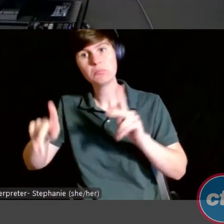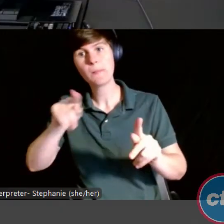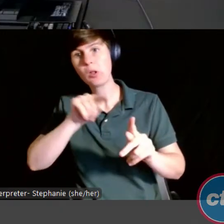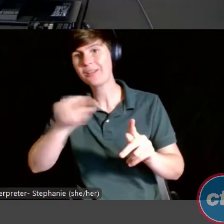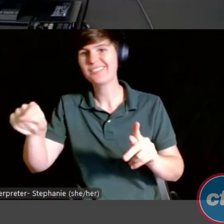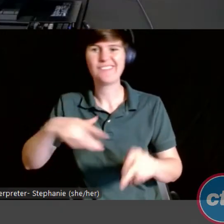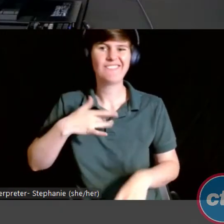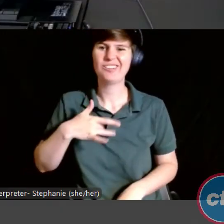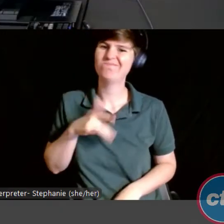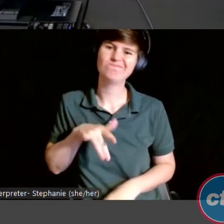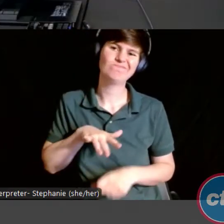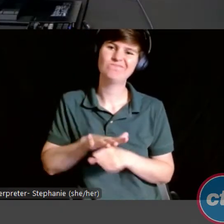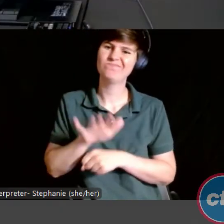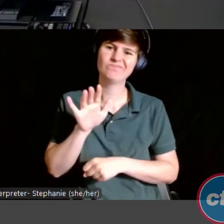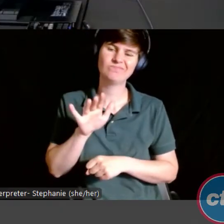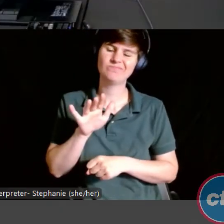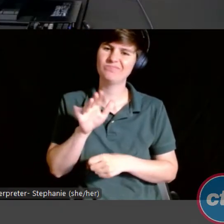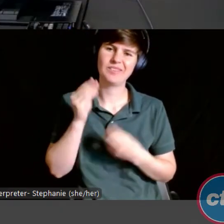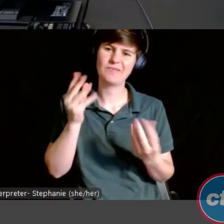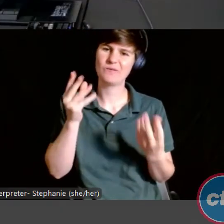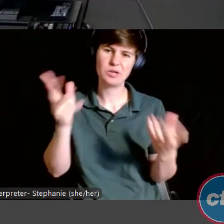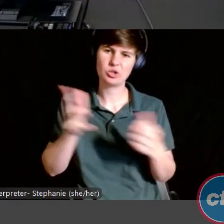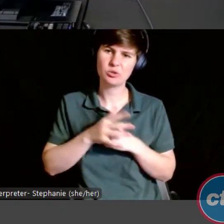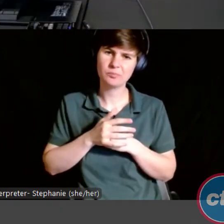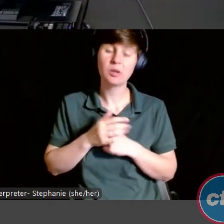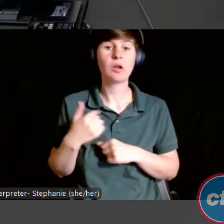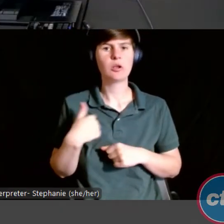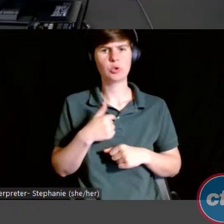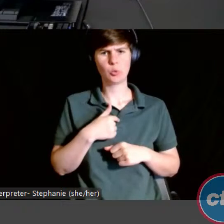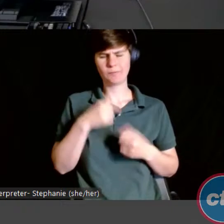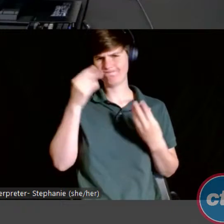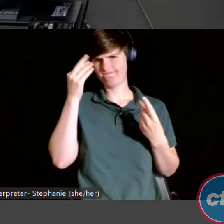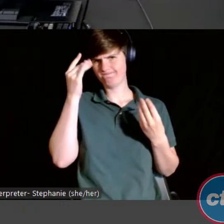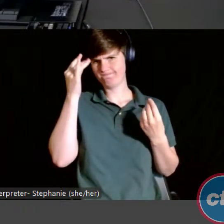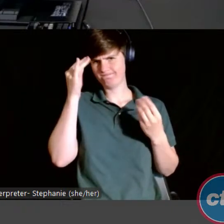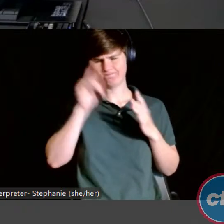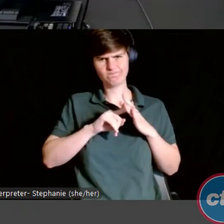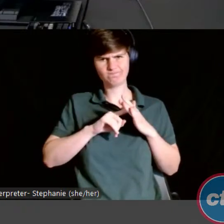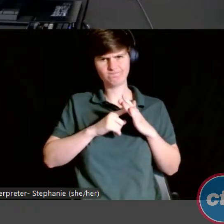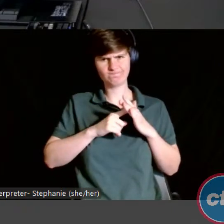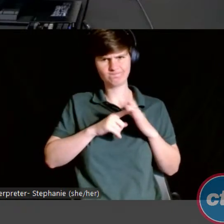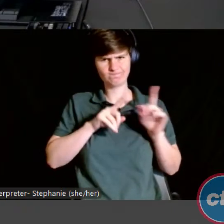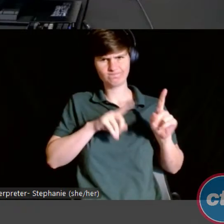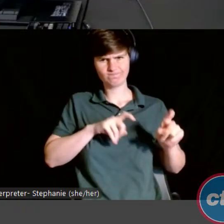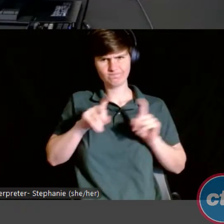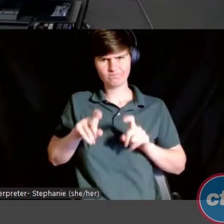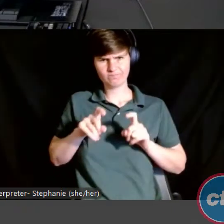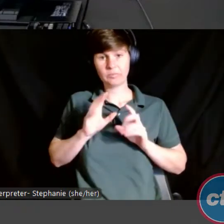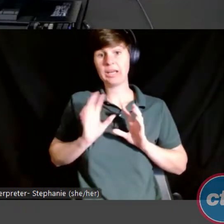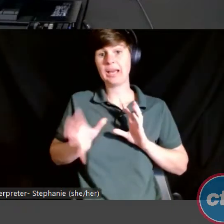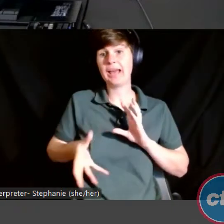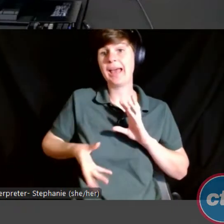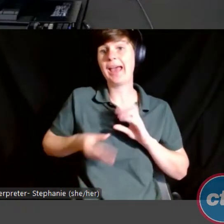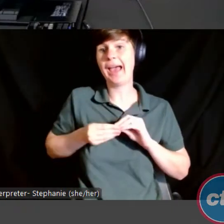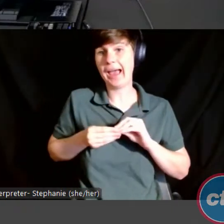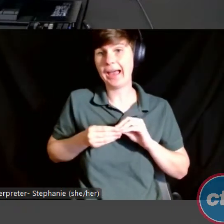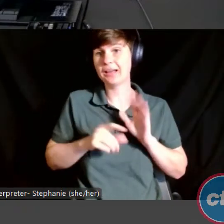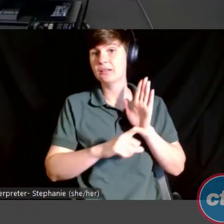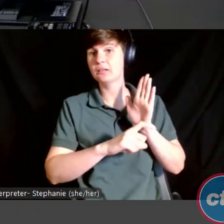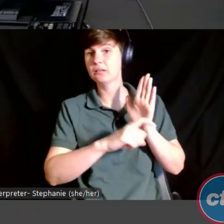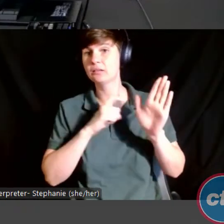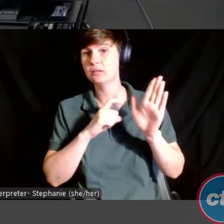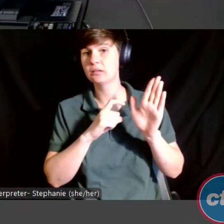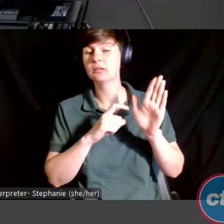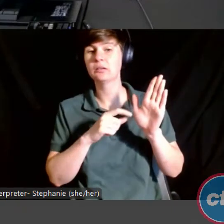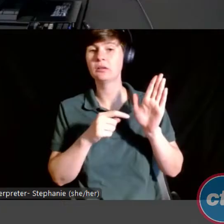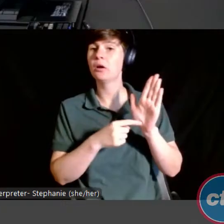And for that reason, we're exploring a pilot to add a decal to those signs, which has